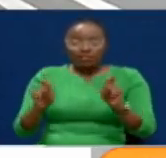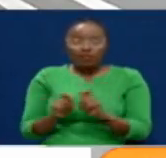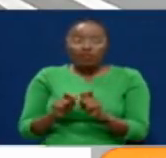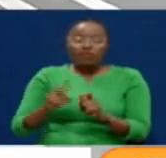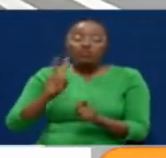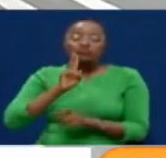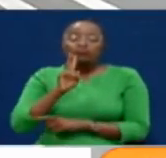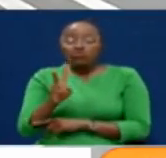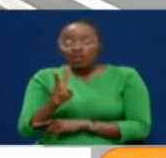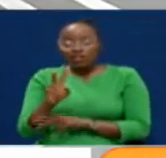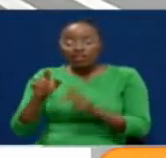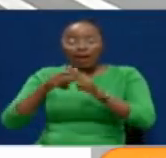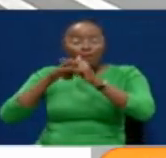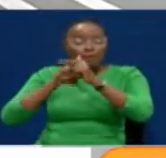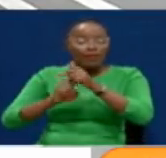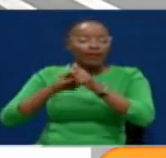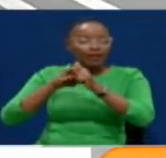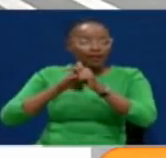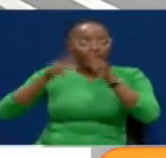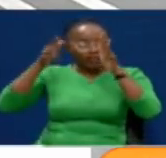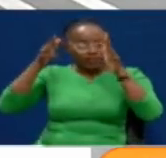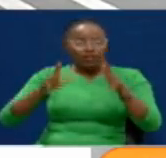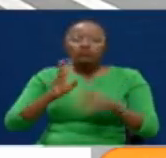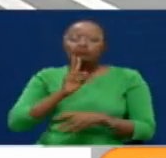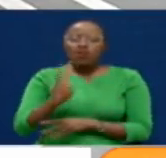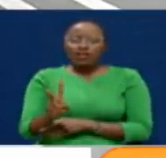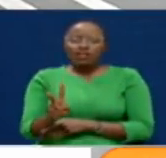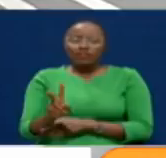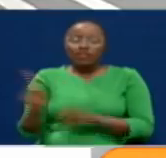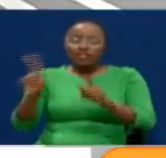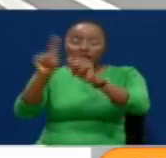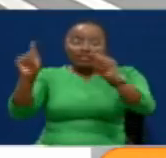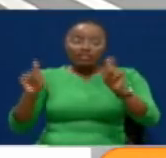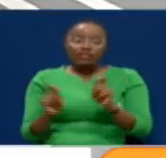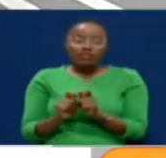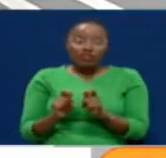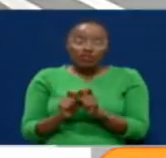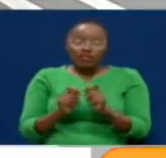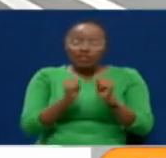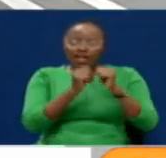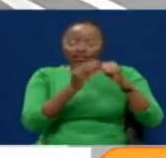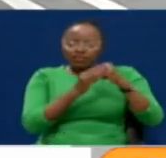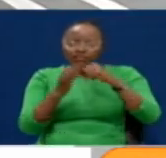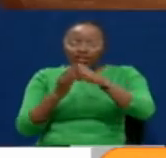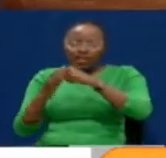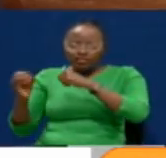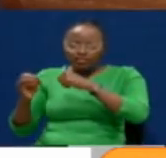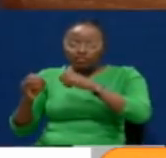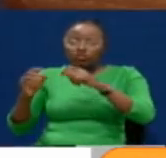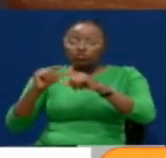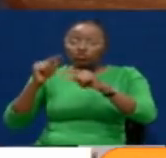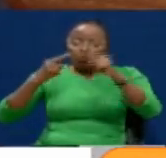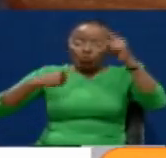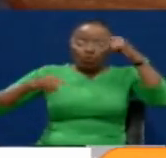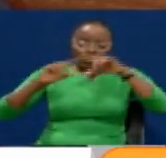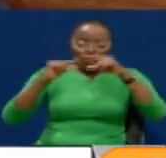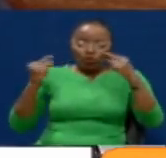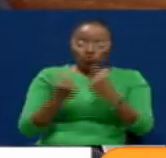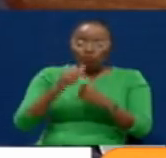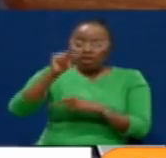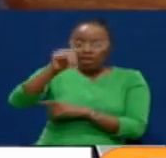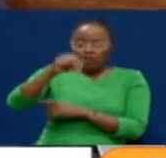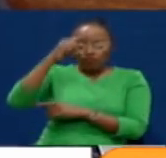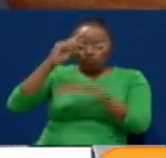200 mechanics. Whoa. 200. In the team, particularly in 1990, to win the Group N championship of